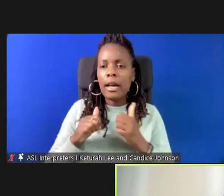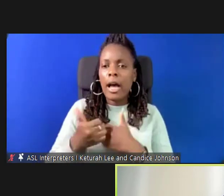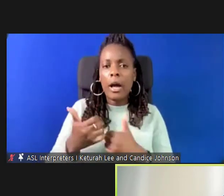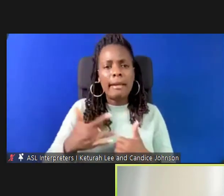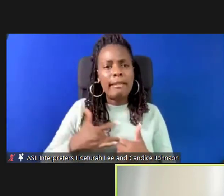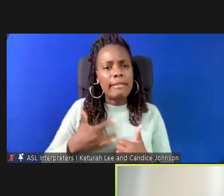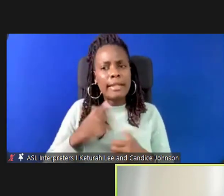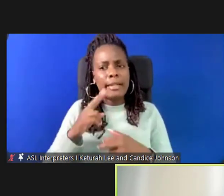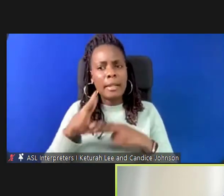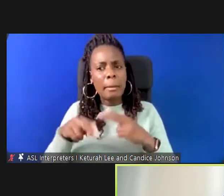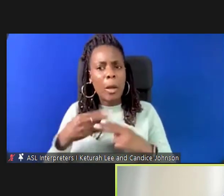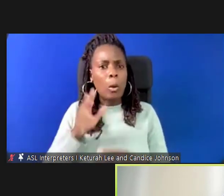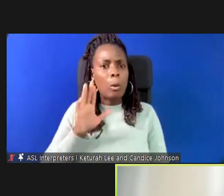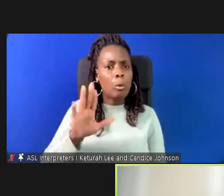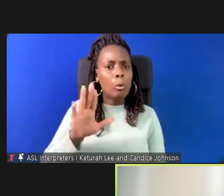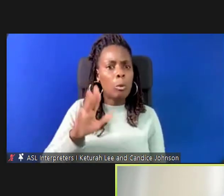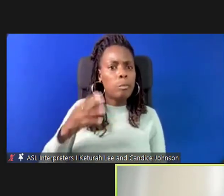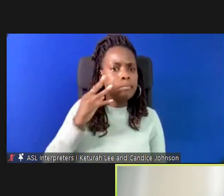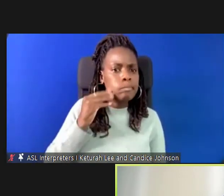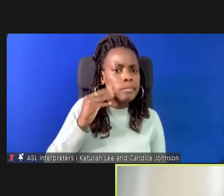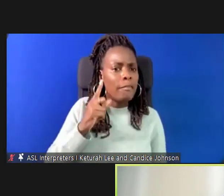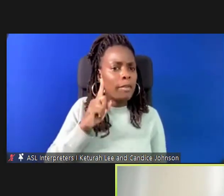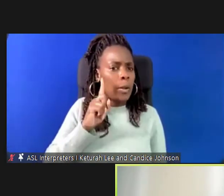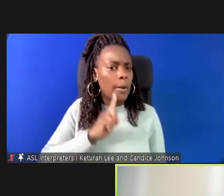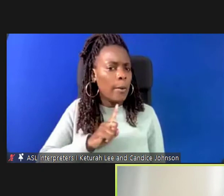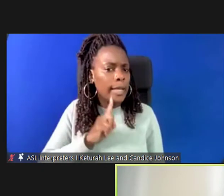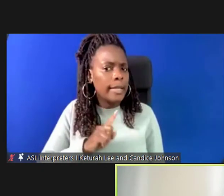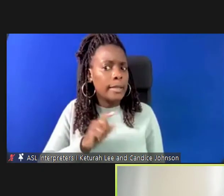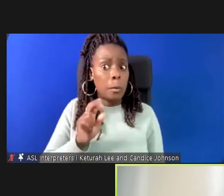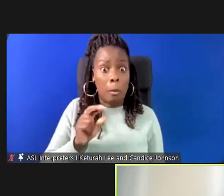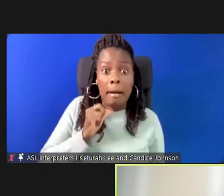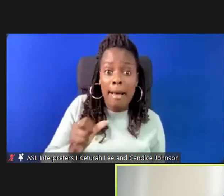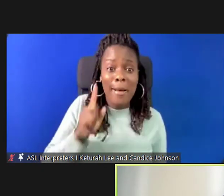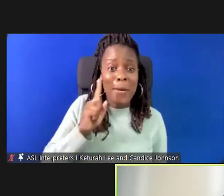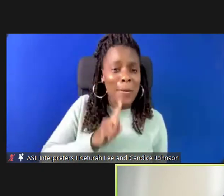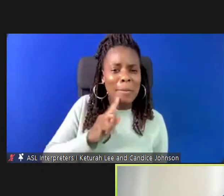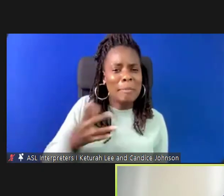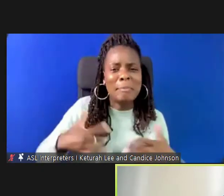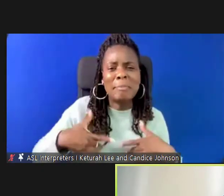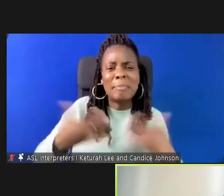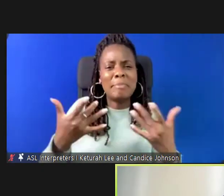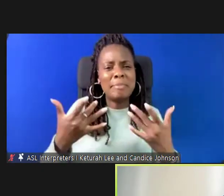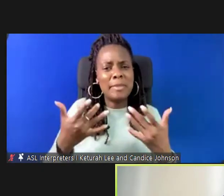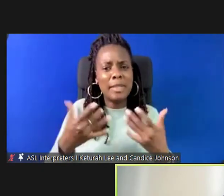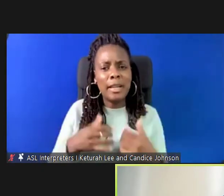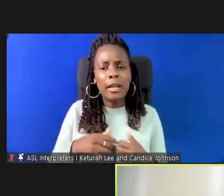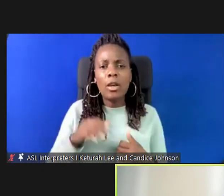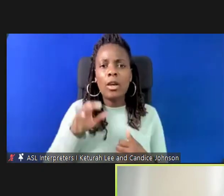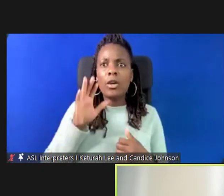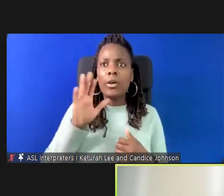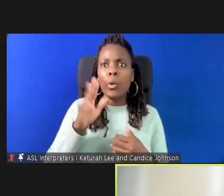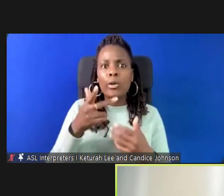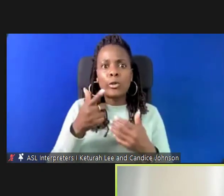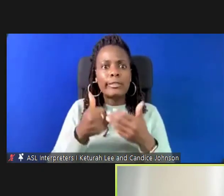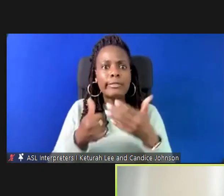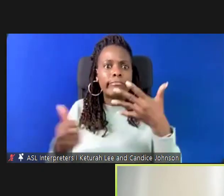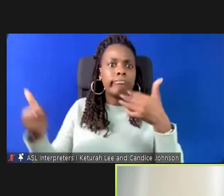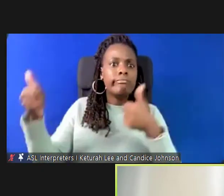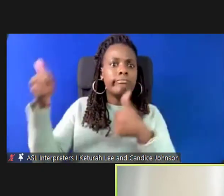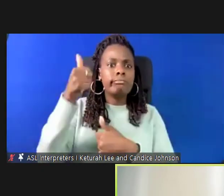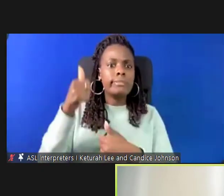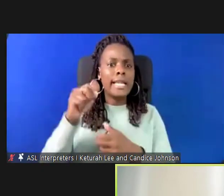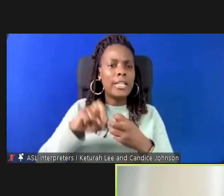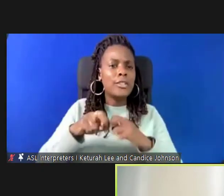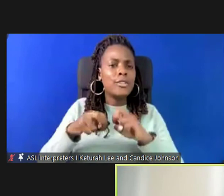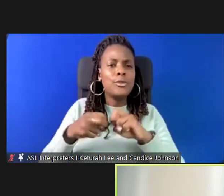loneliness or lack of loneliness? What are those transcendent issues that are important to you? Opening